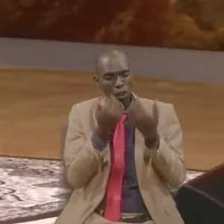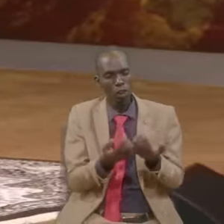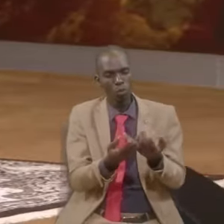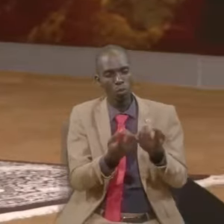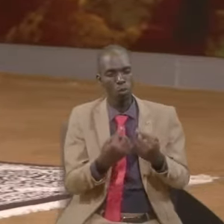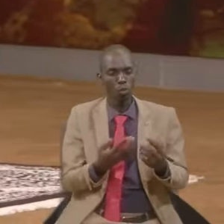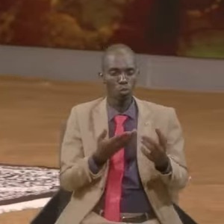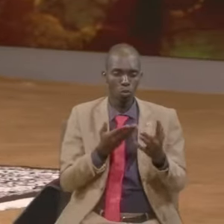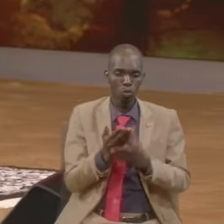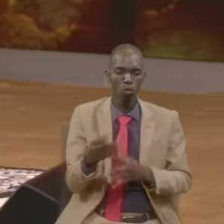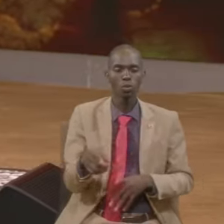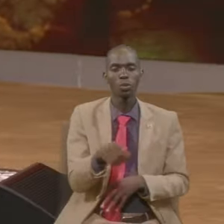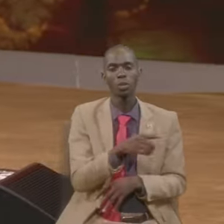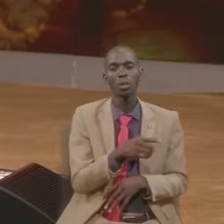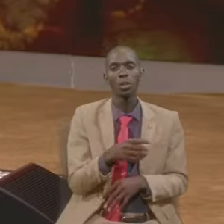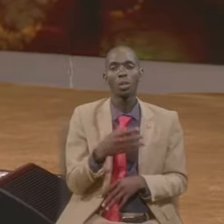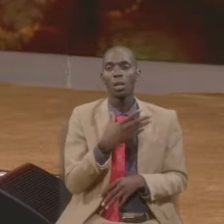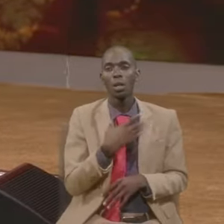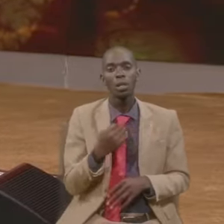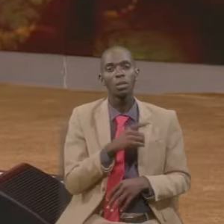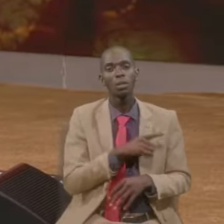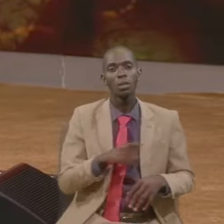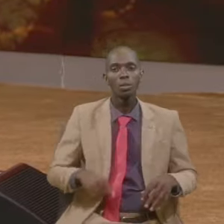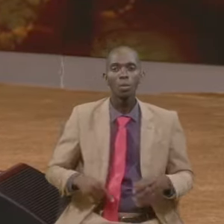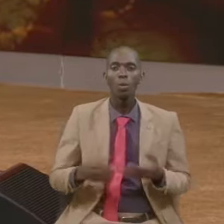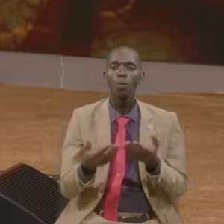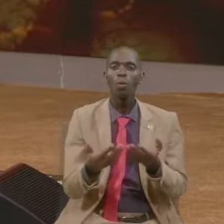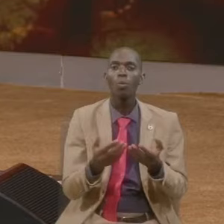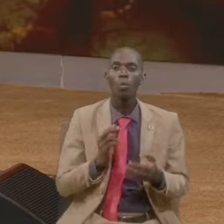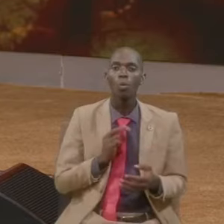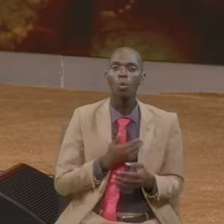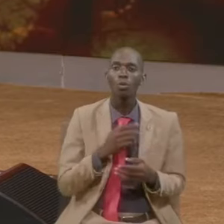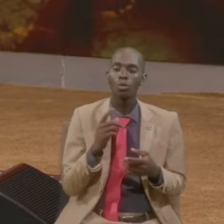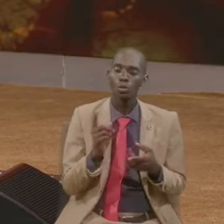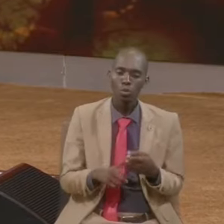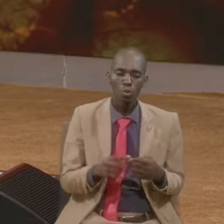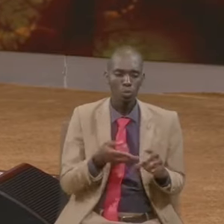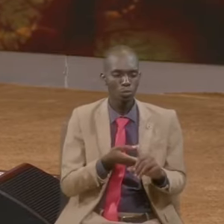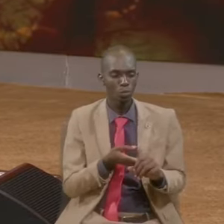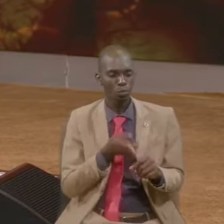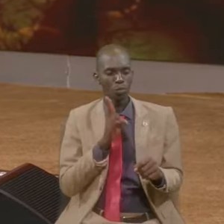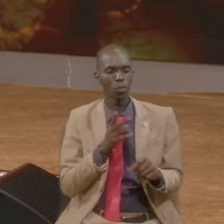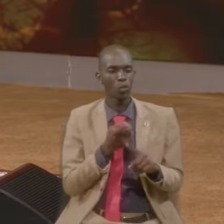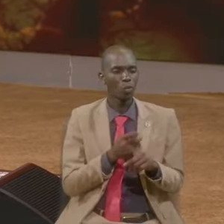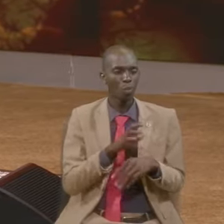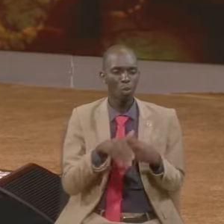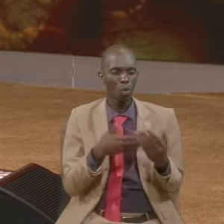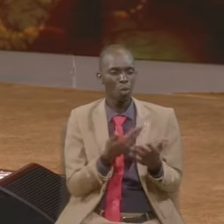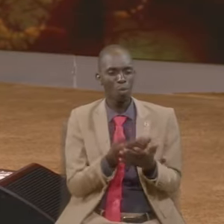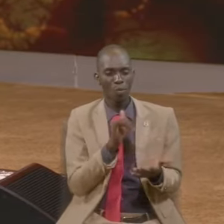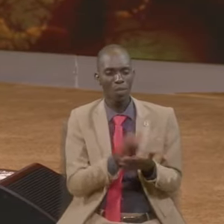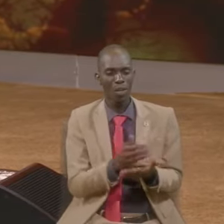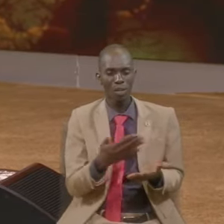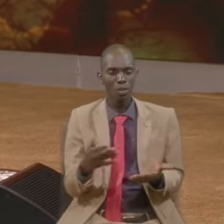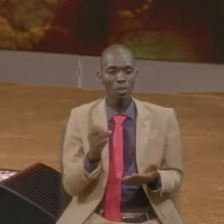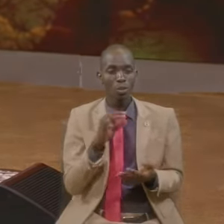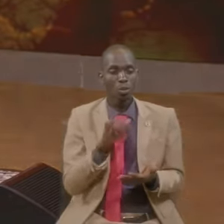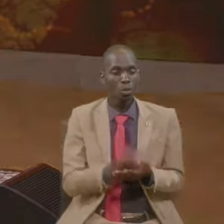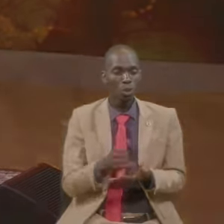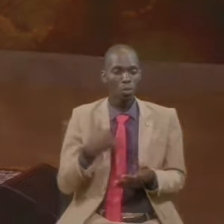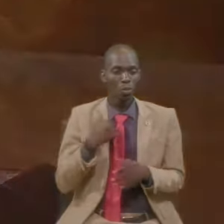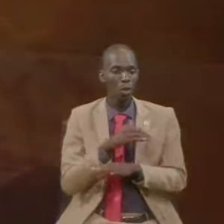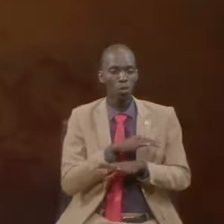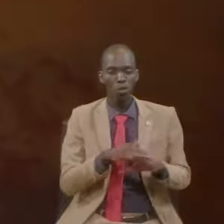through them. And the Lord wants us to get away from all that, so that we'll be bringing glory